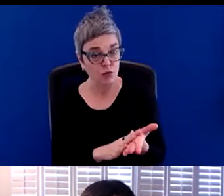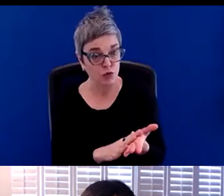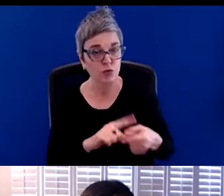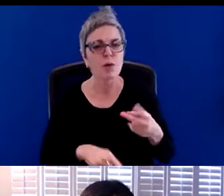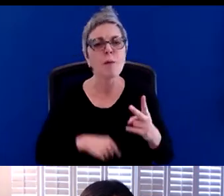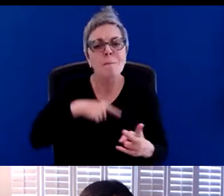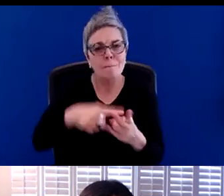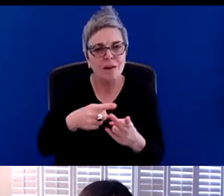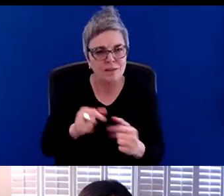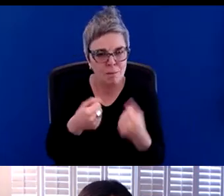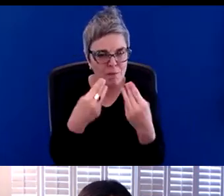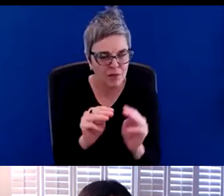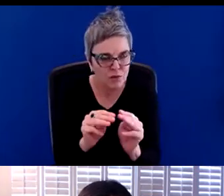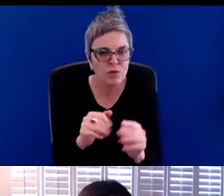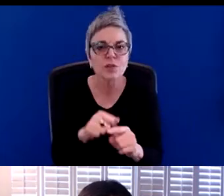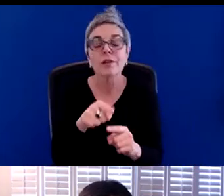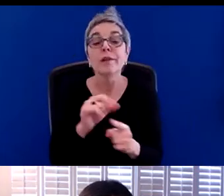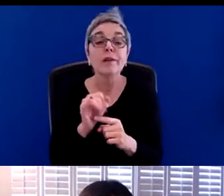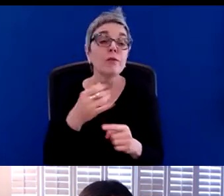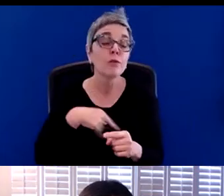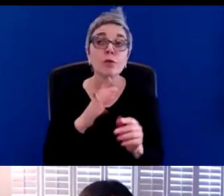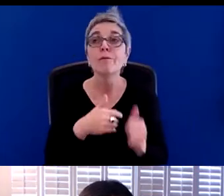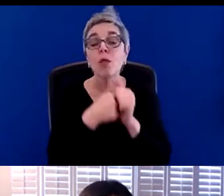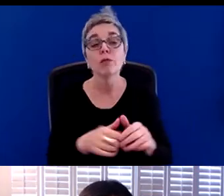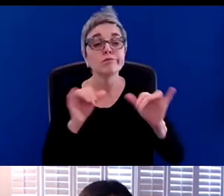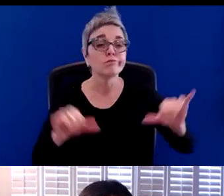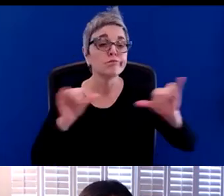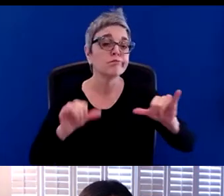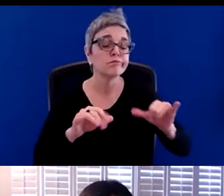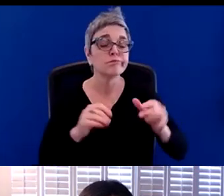the same flattened epistemic conditions of production,